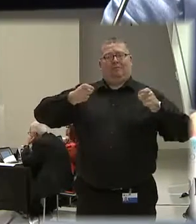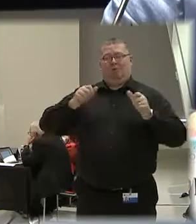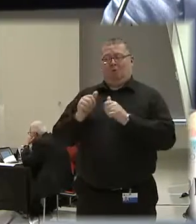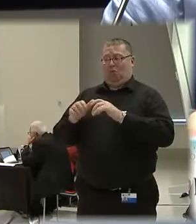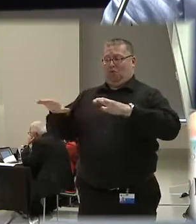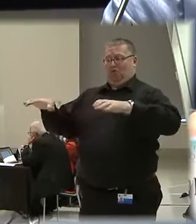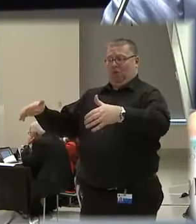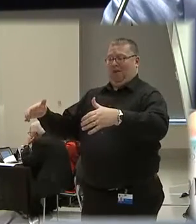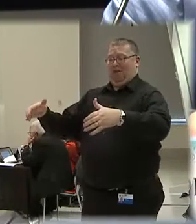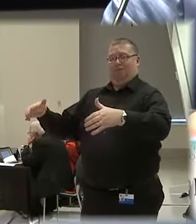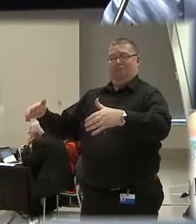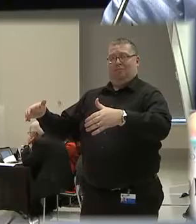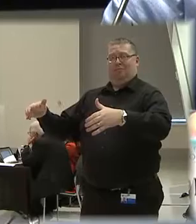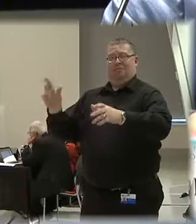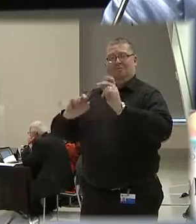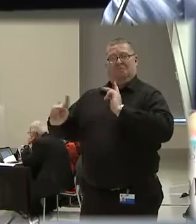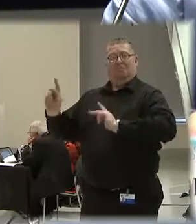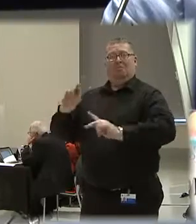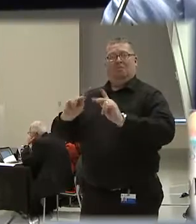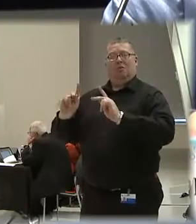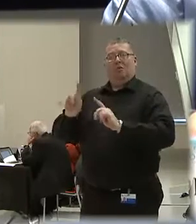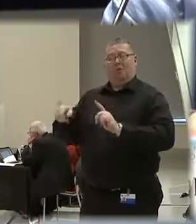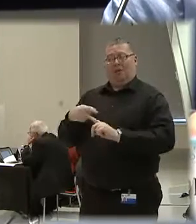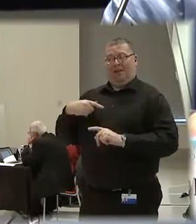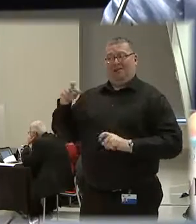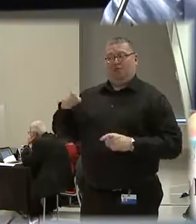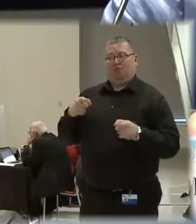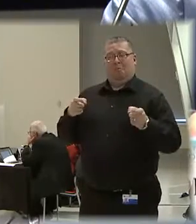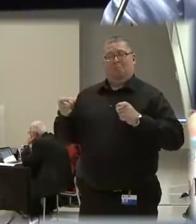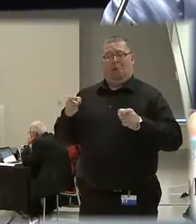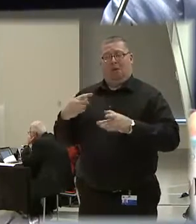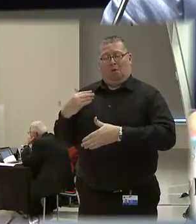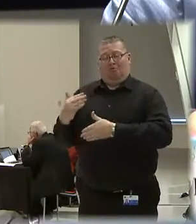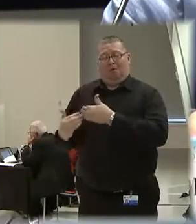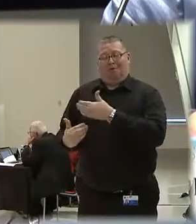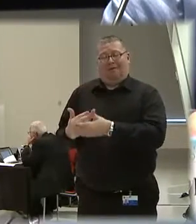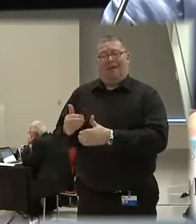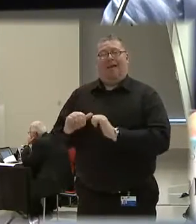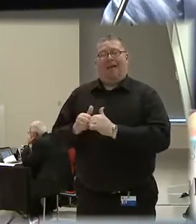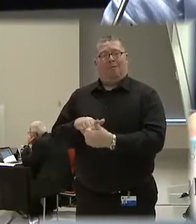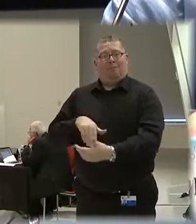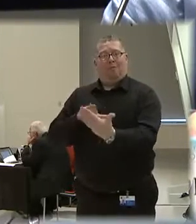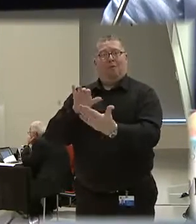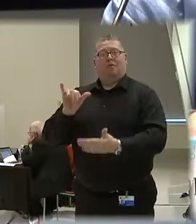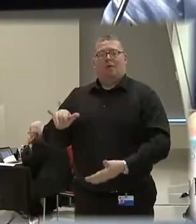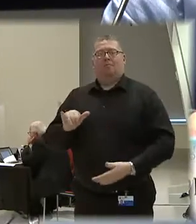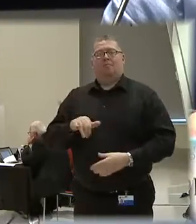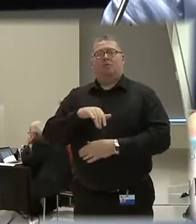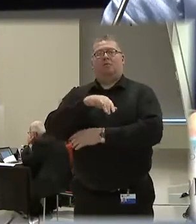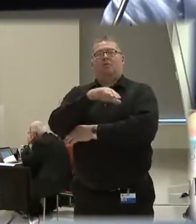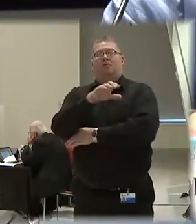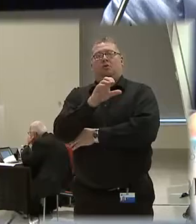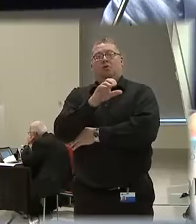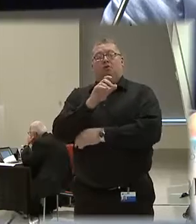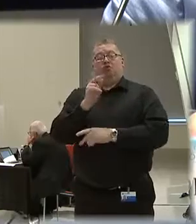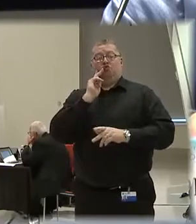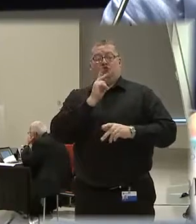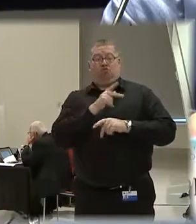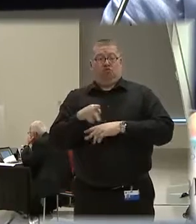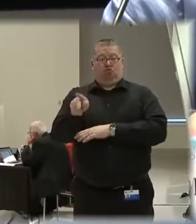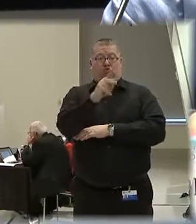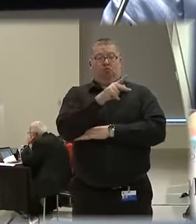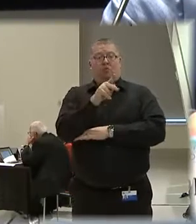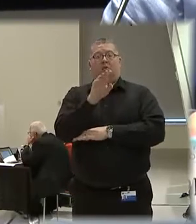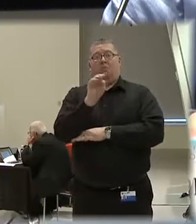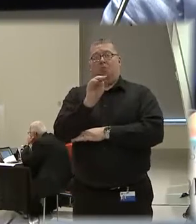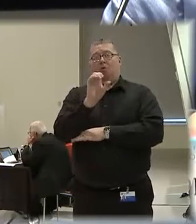crowds when you need to and a process to it. Superintendent McCarthy, you said something I